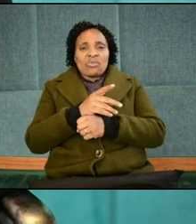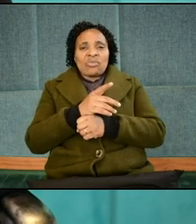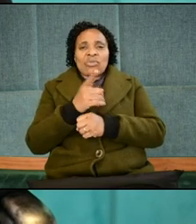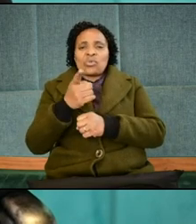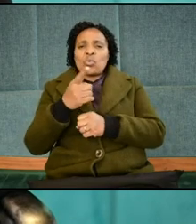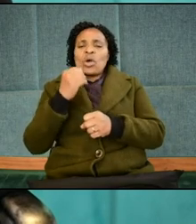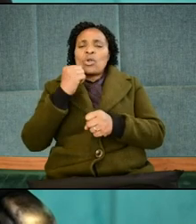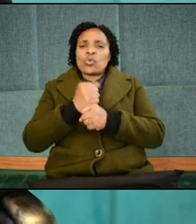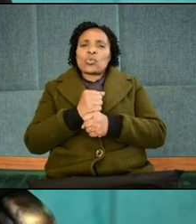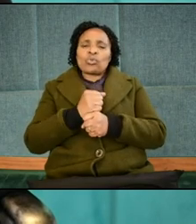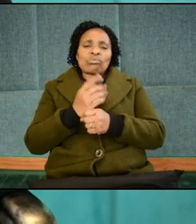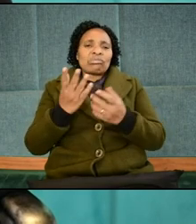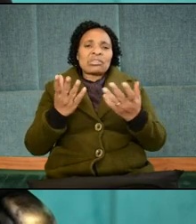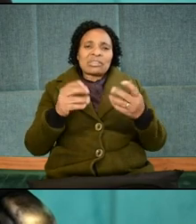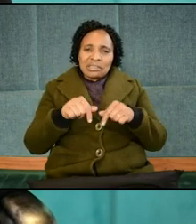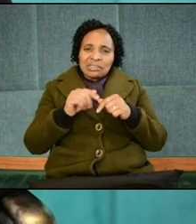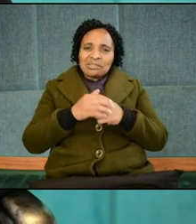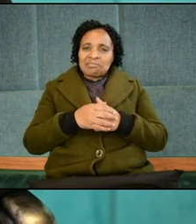wanna do this. This looks cool.